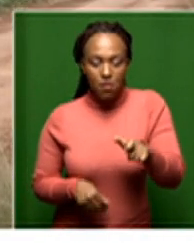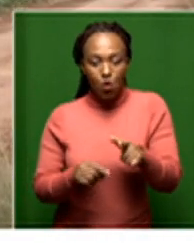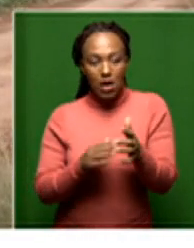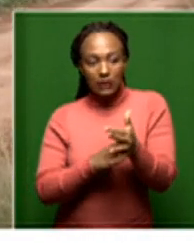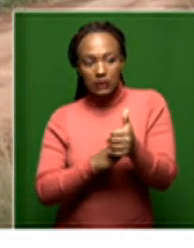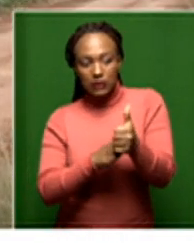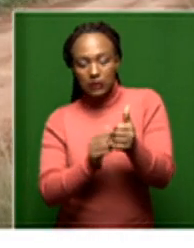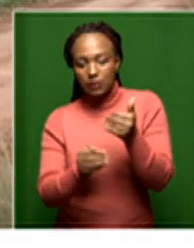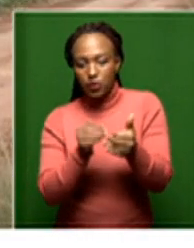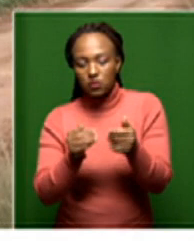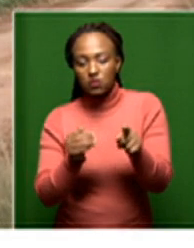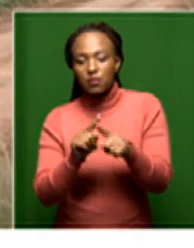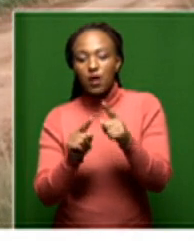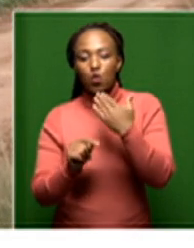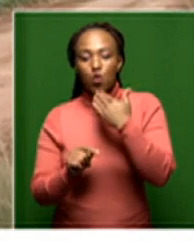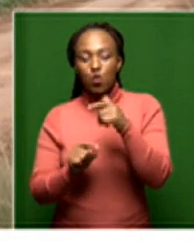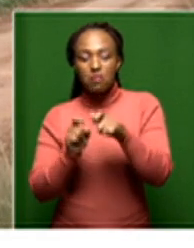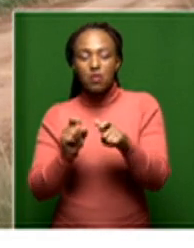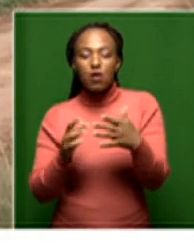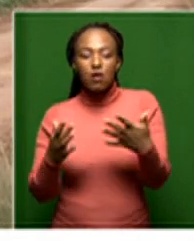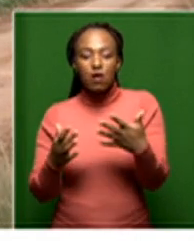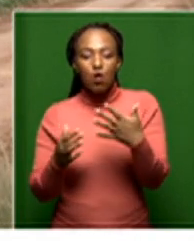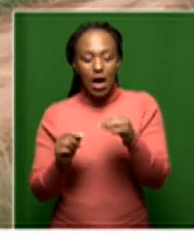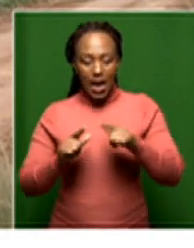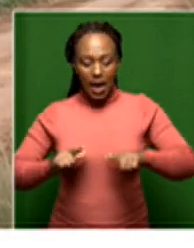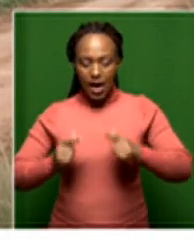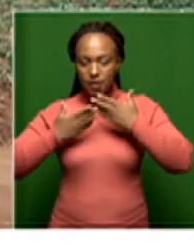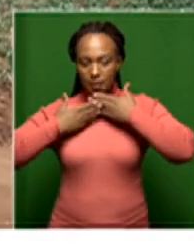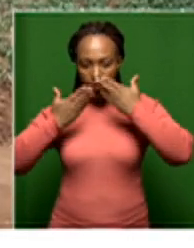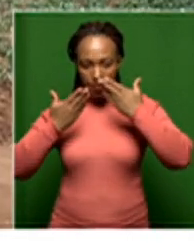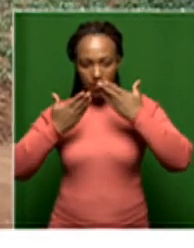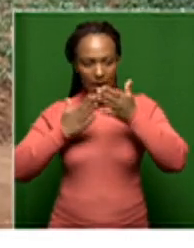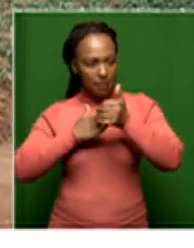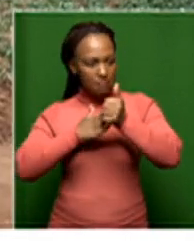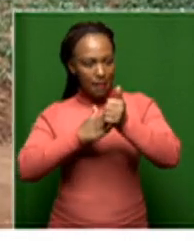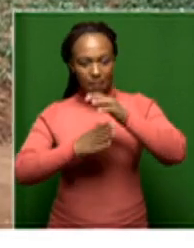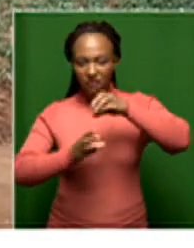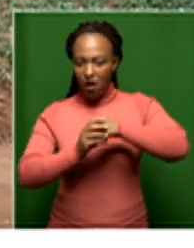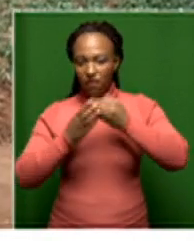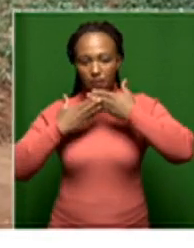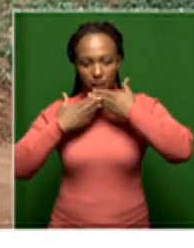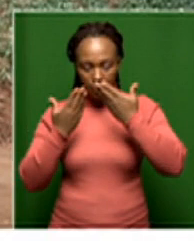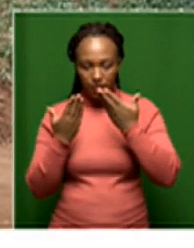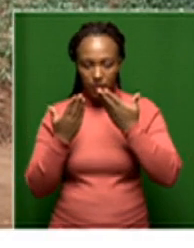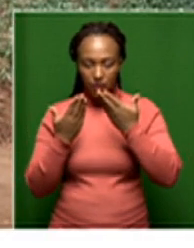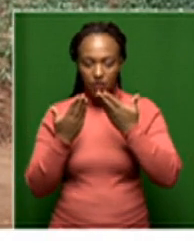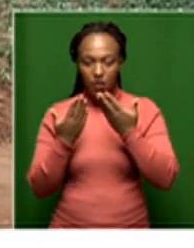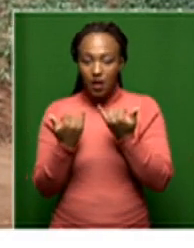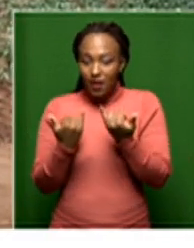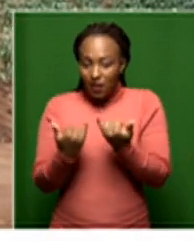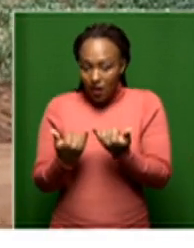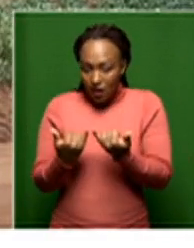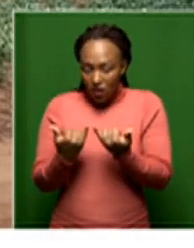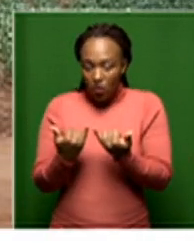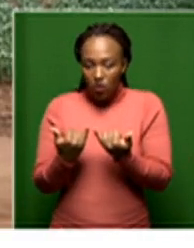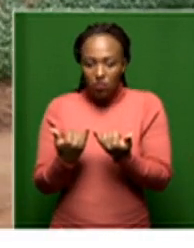other words, a process driven by those that are landless. So we have now aligned,